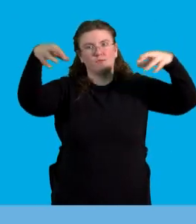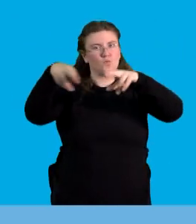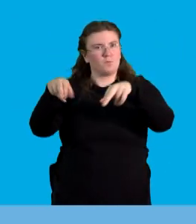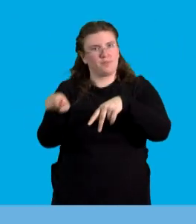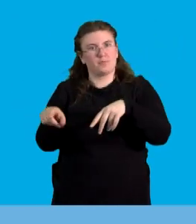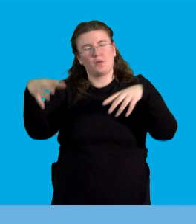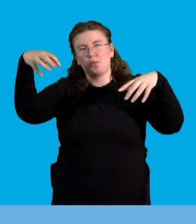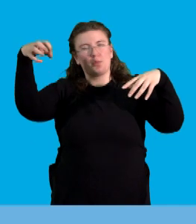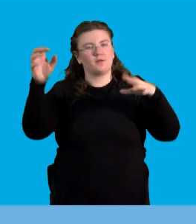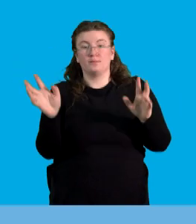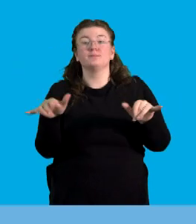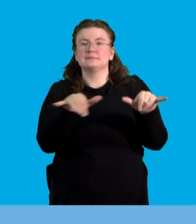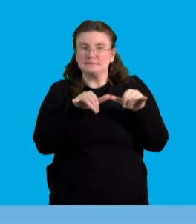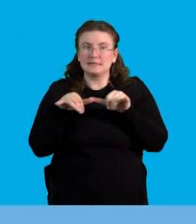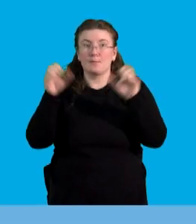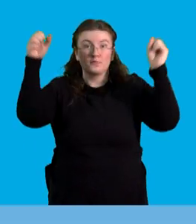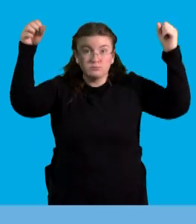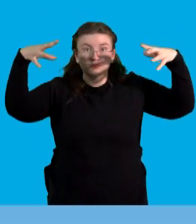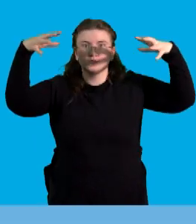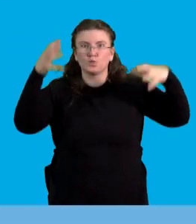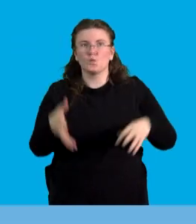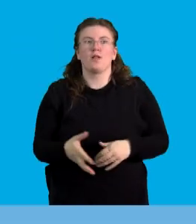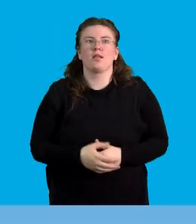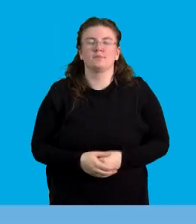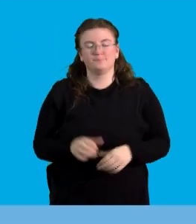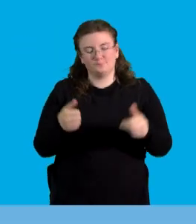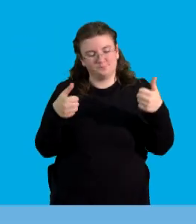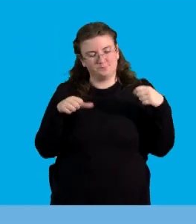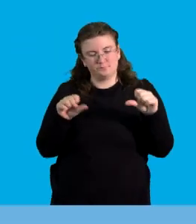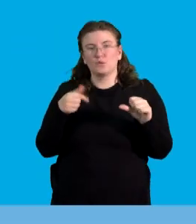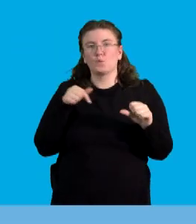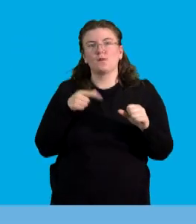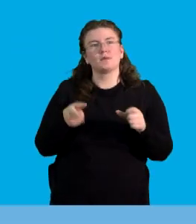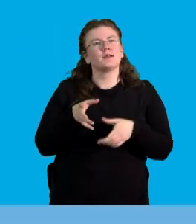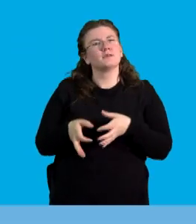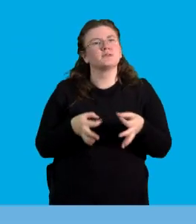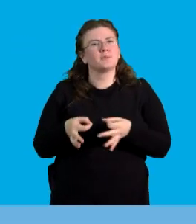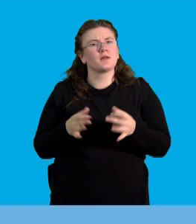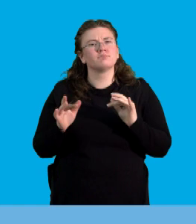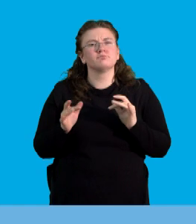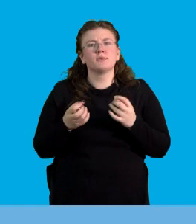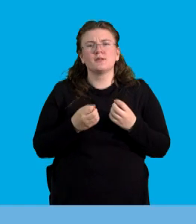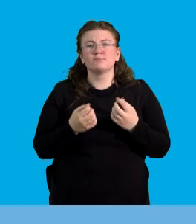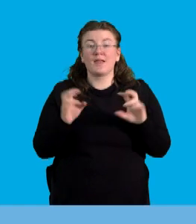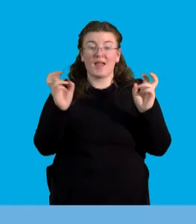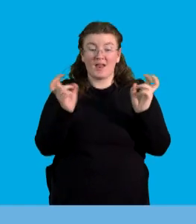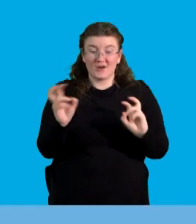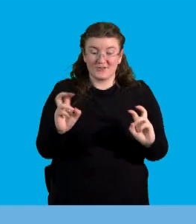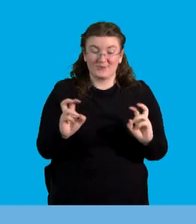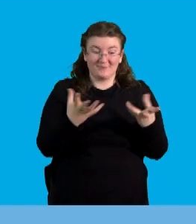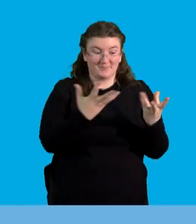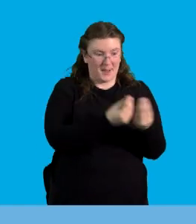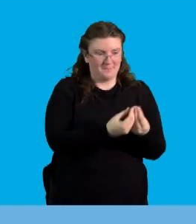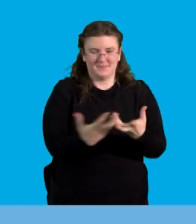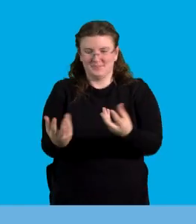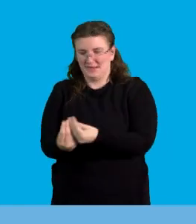brightness. Right, moving on to the next question. We now need to explain the danger of connecting too many electrical